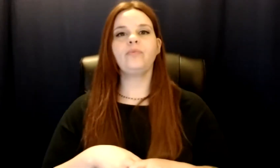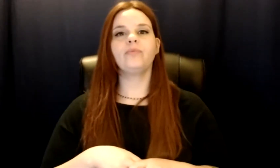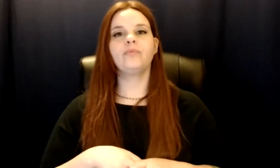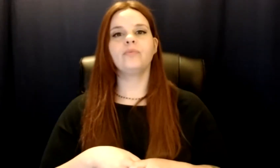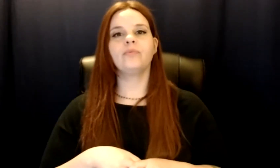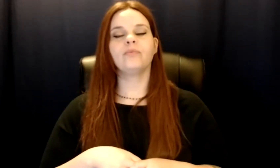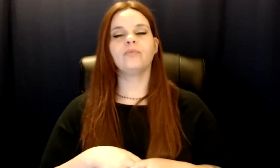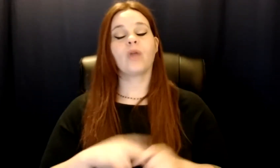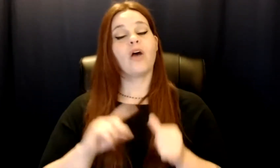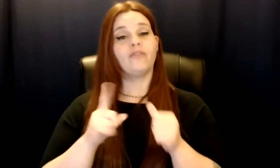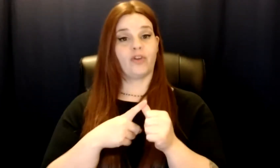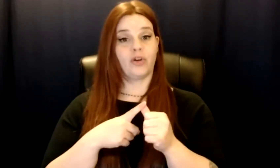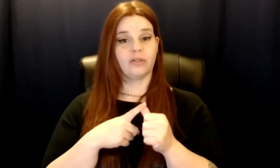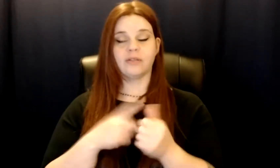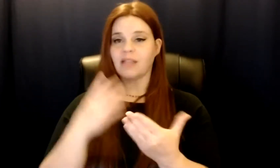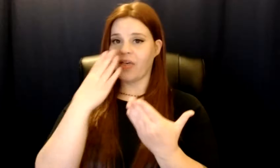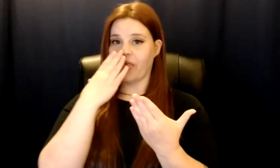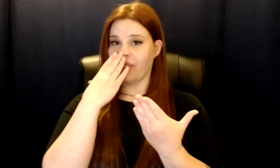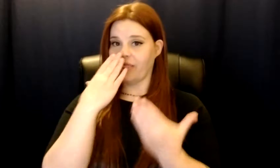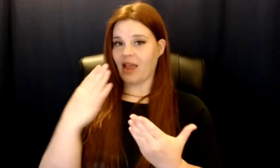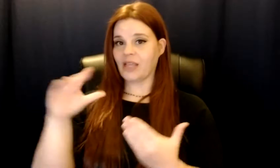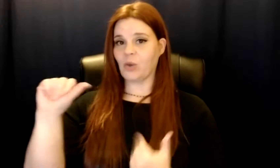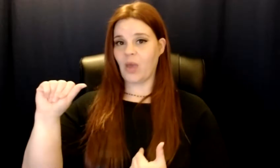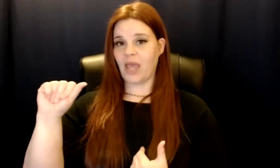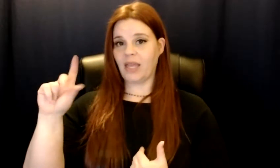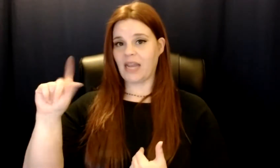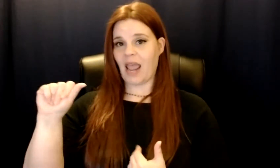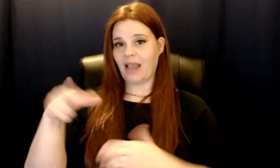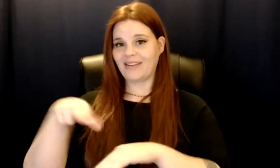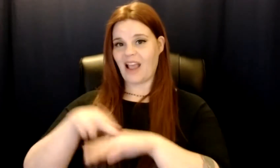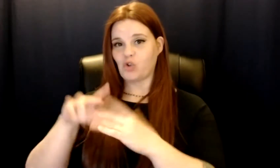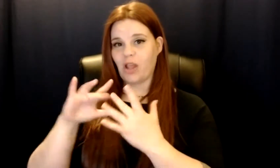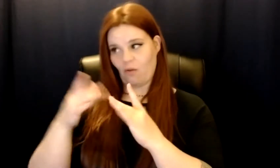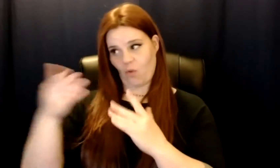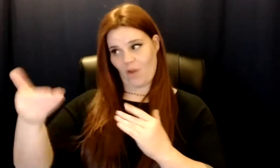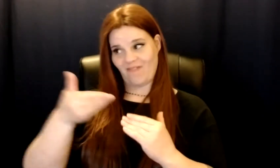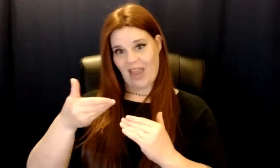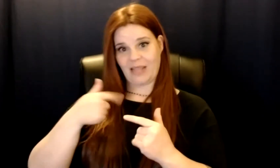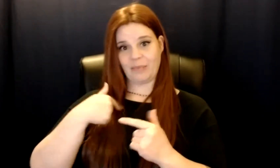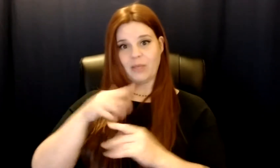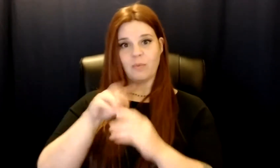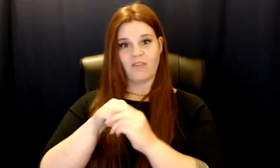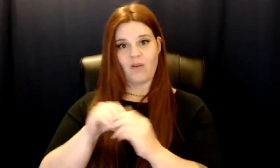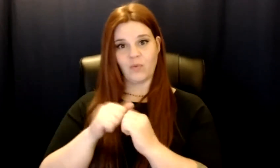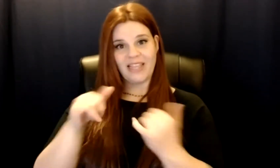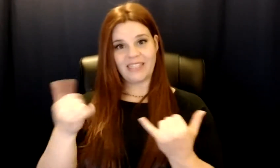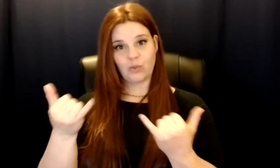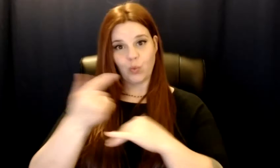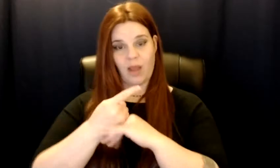I want to thank the ADA National Network for inviting me to be part of this event today. I've